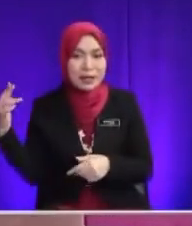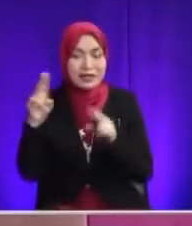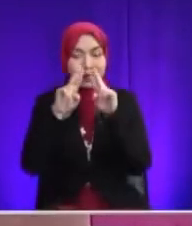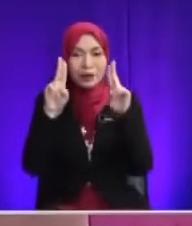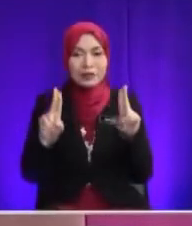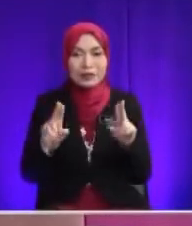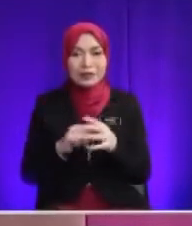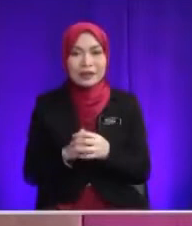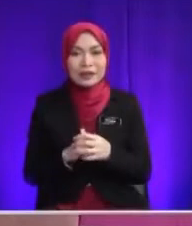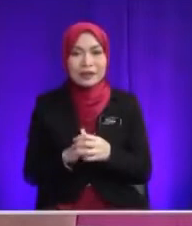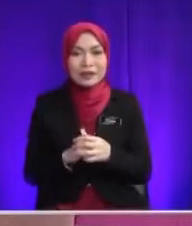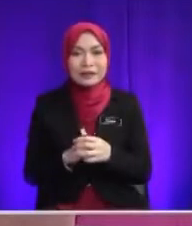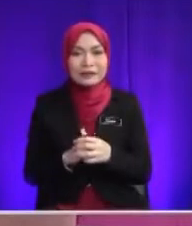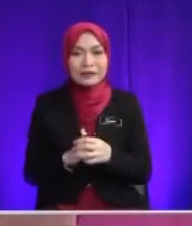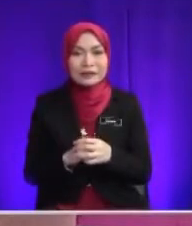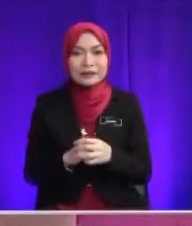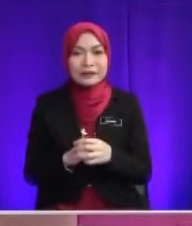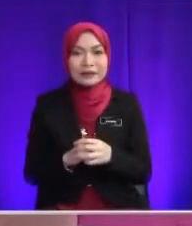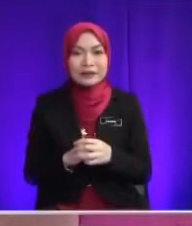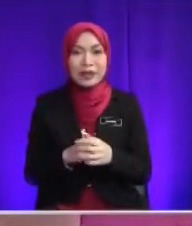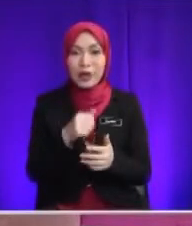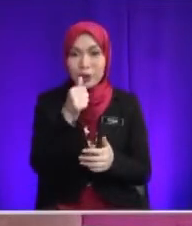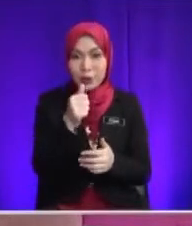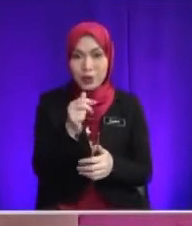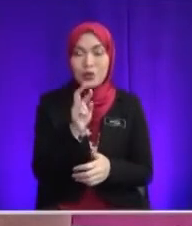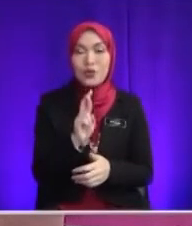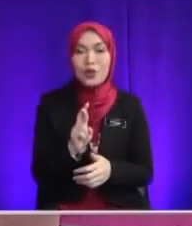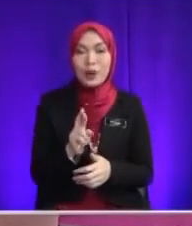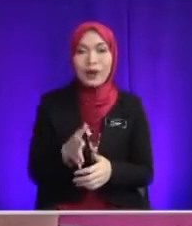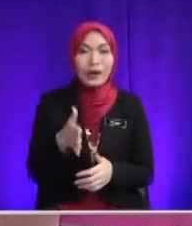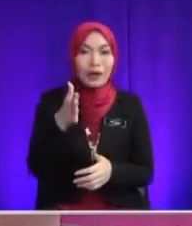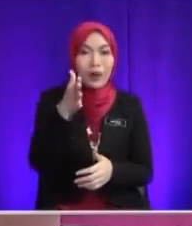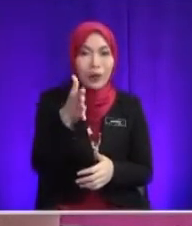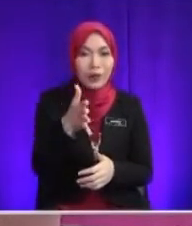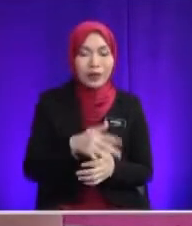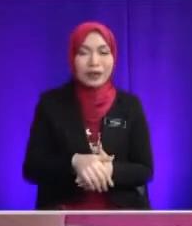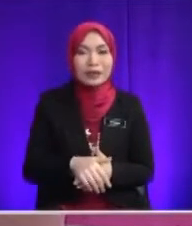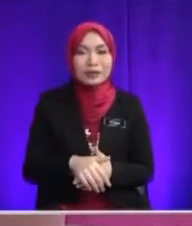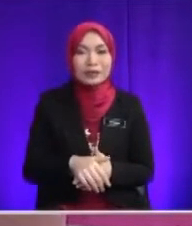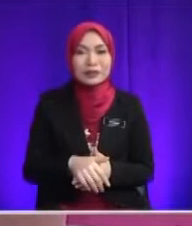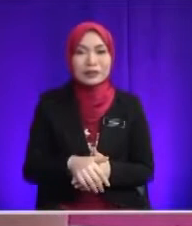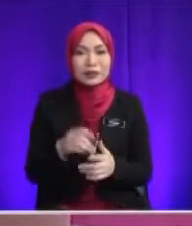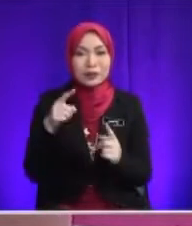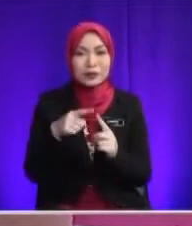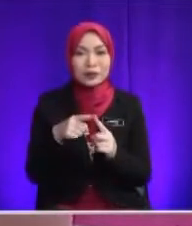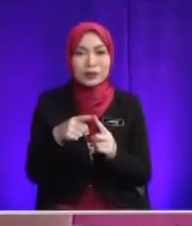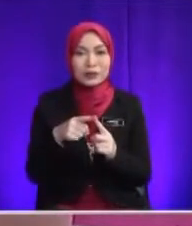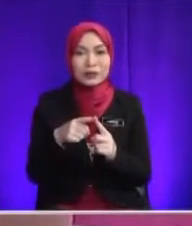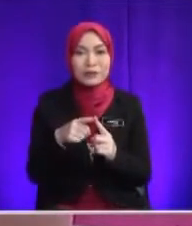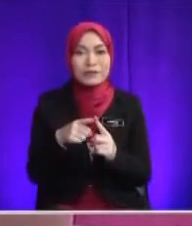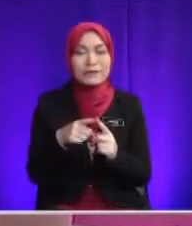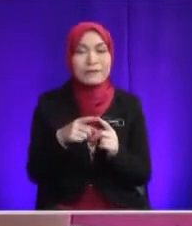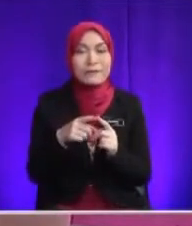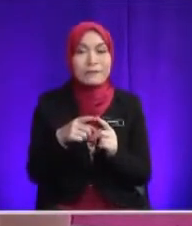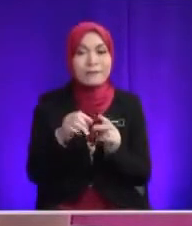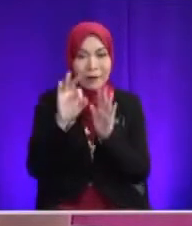phrases. And then the students are going to identify the similar keywords from the audio to the phrases. Okay. We have a